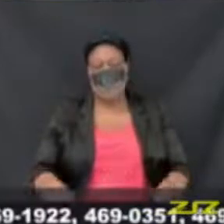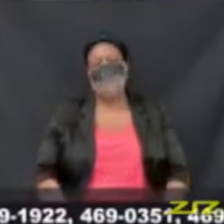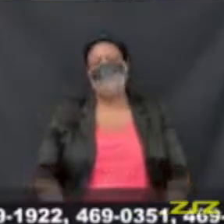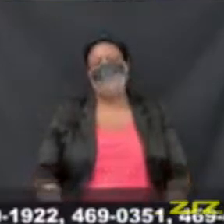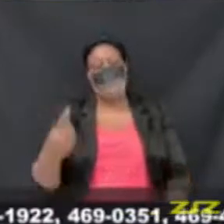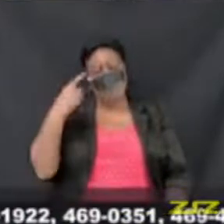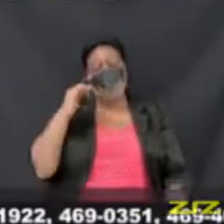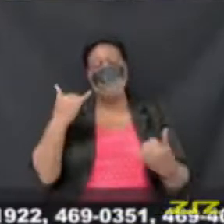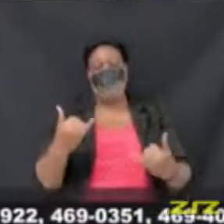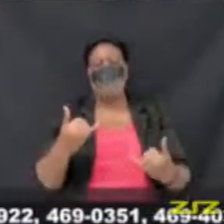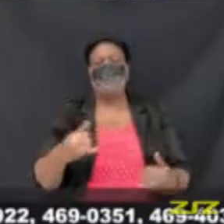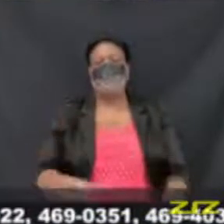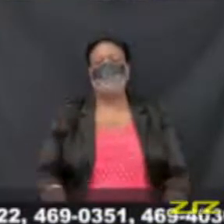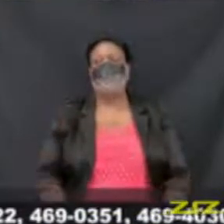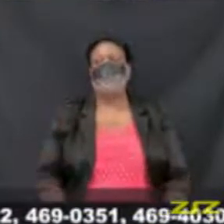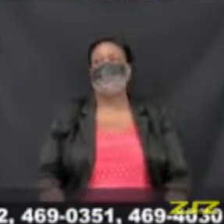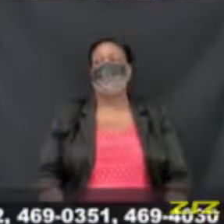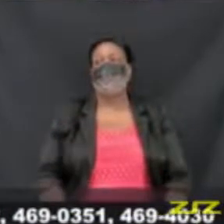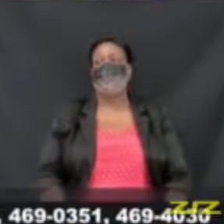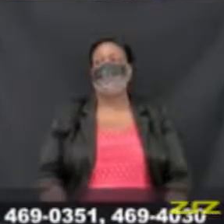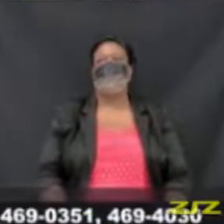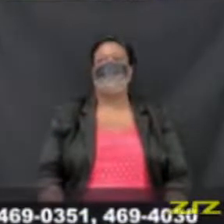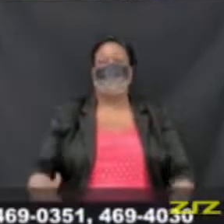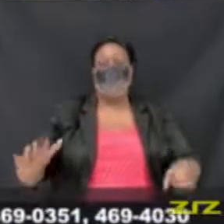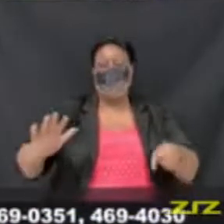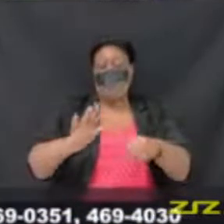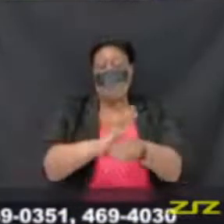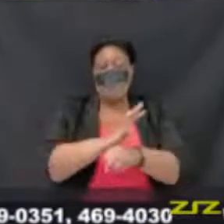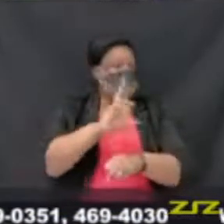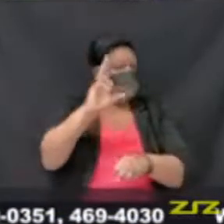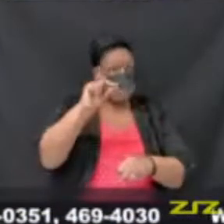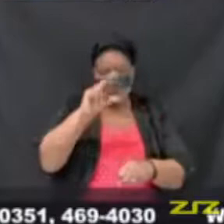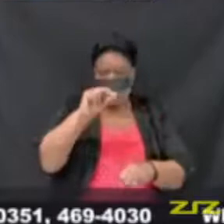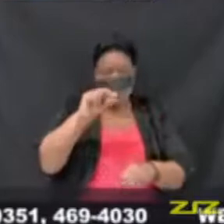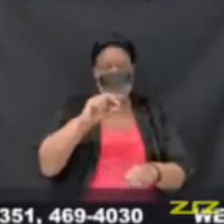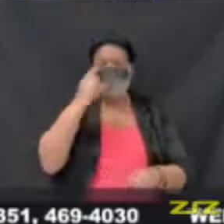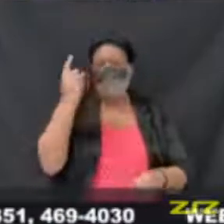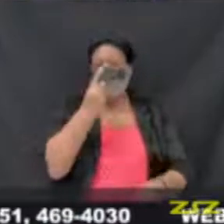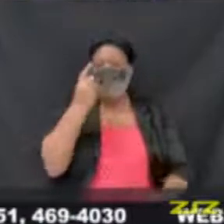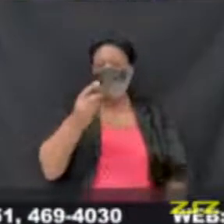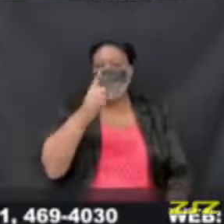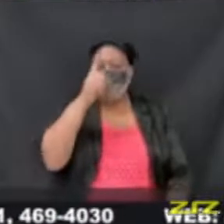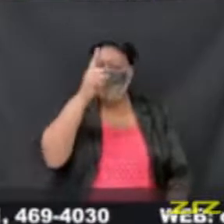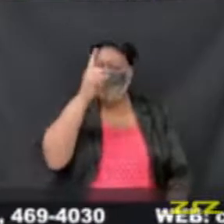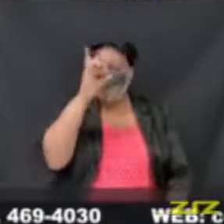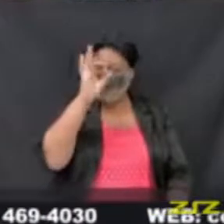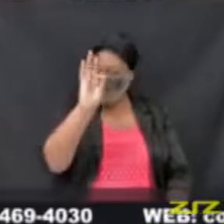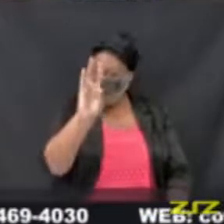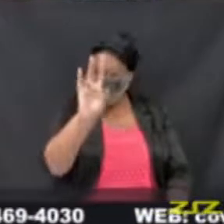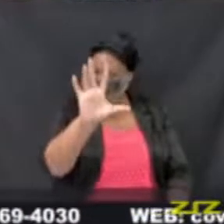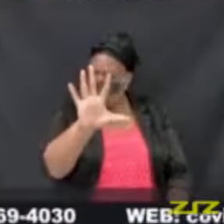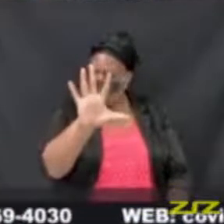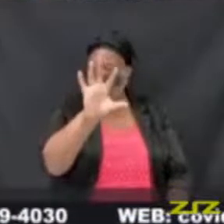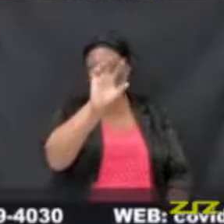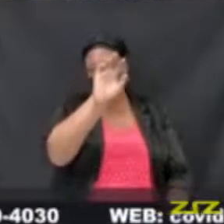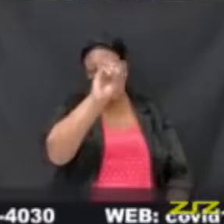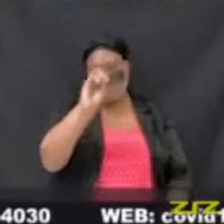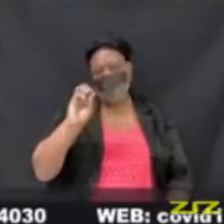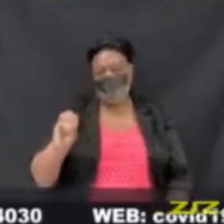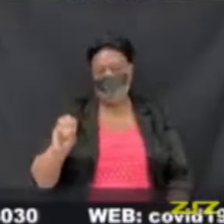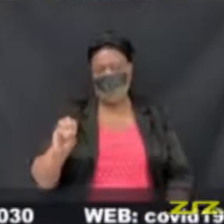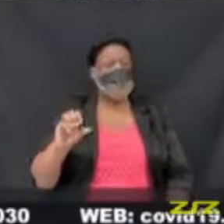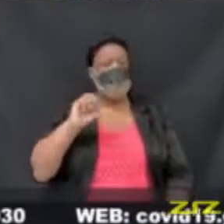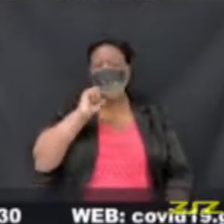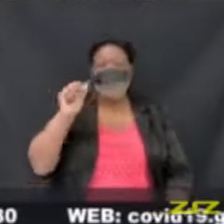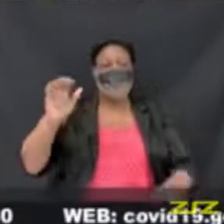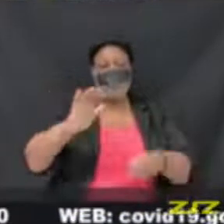if it's in an enclosed space, and the capacity would only be 75% so that there could be adequate social distancing. So if